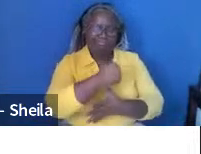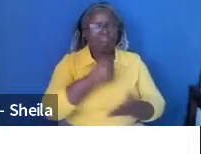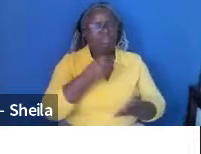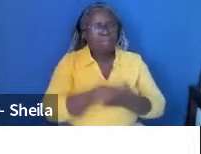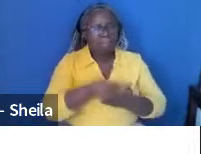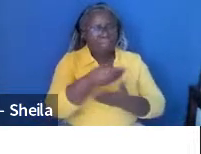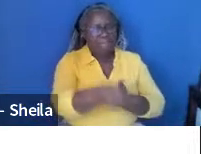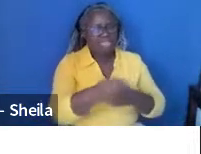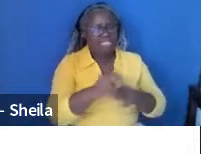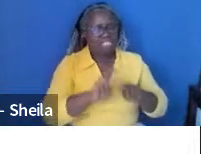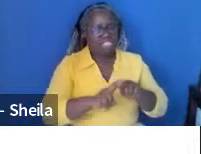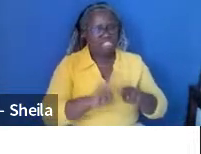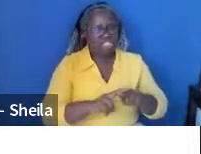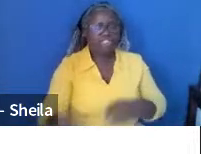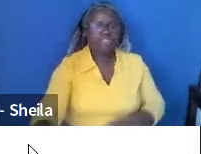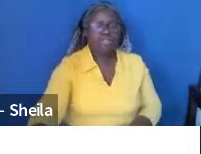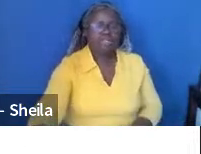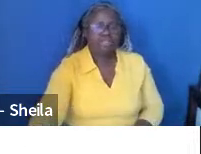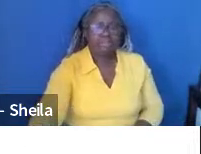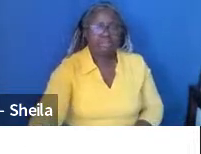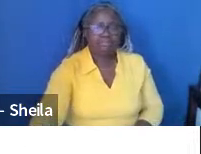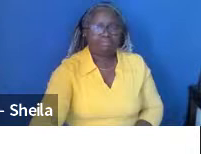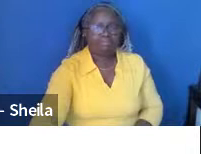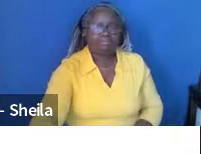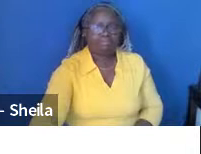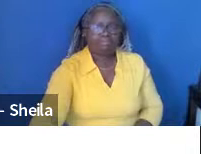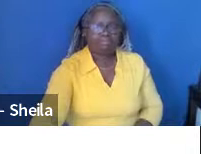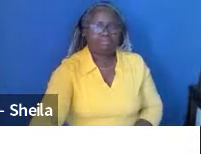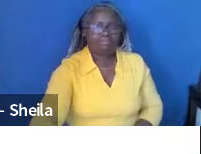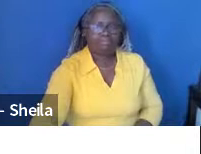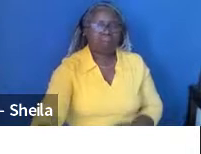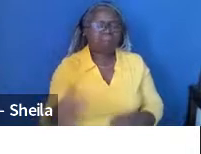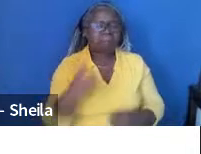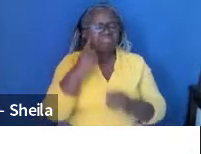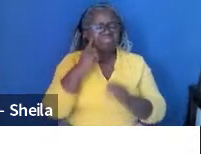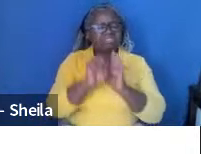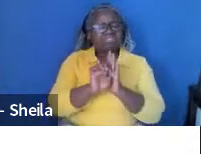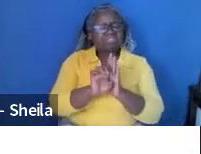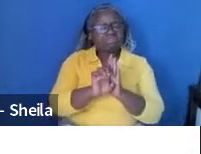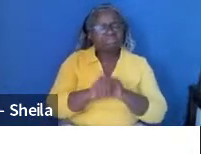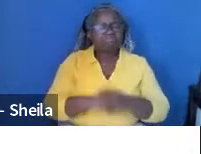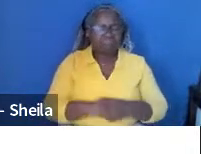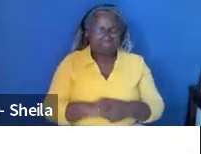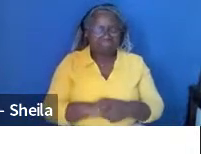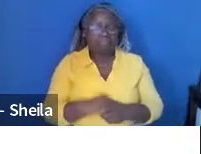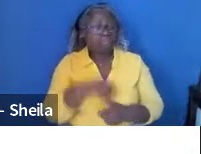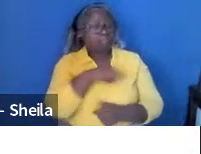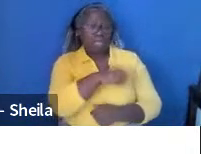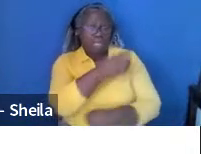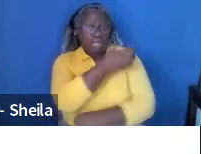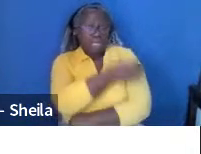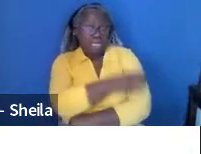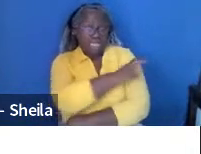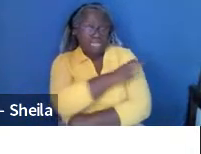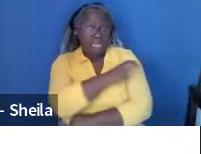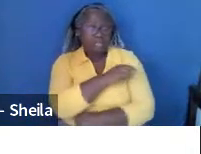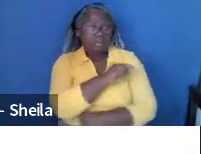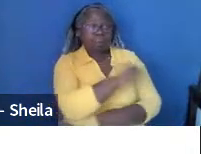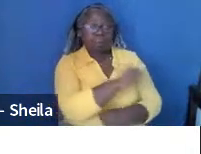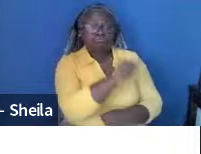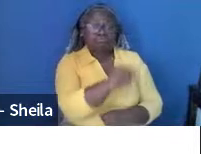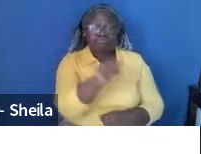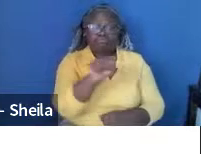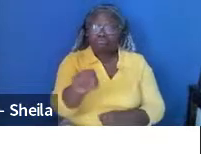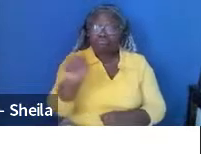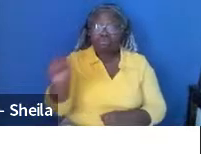A couple of examples of that. These are in a couple of our clinics. These rooms are set up as a